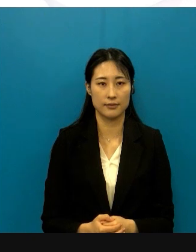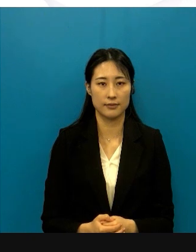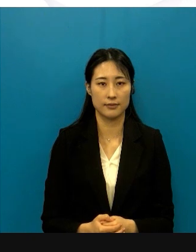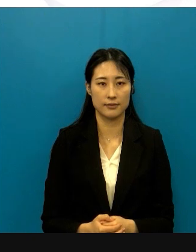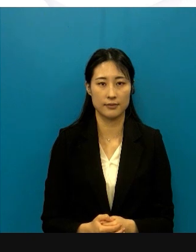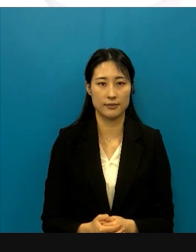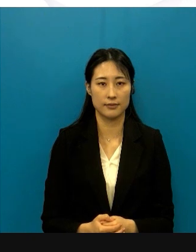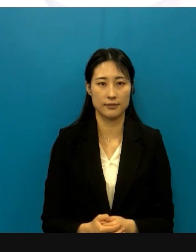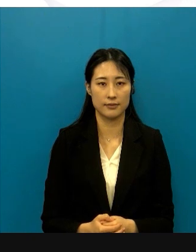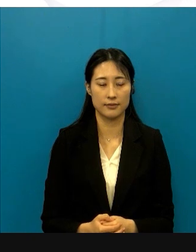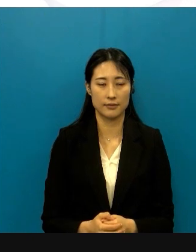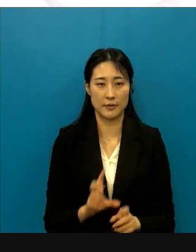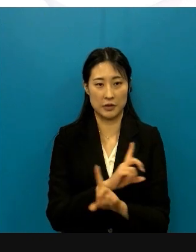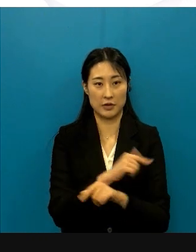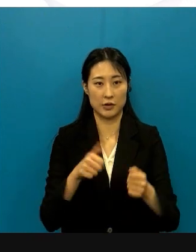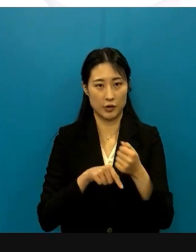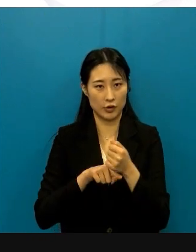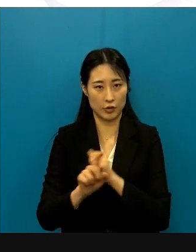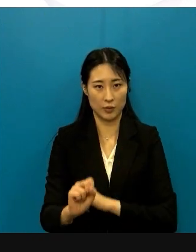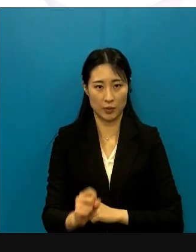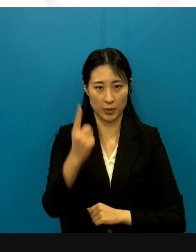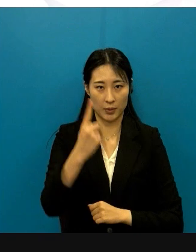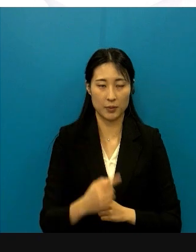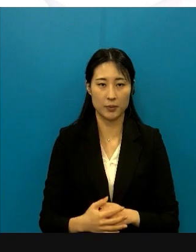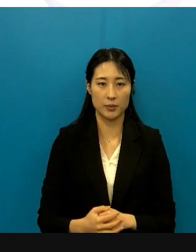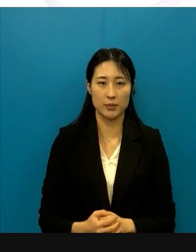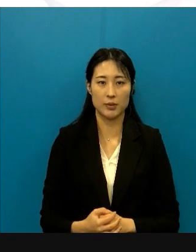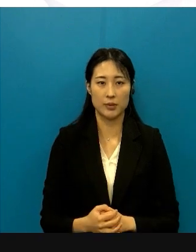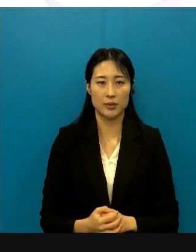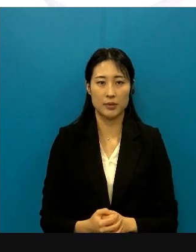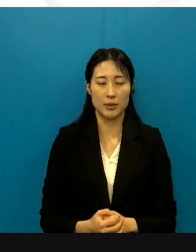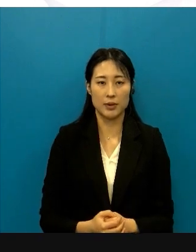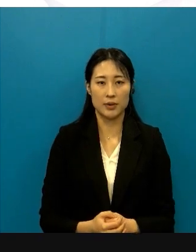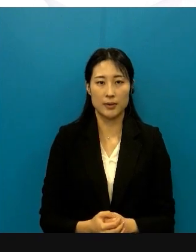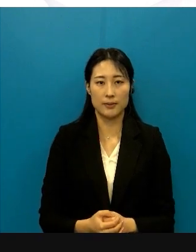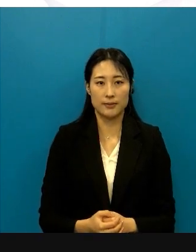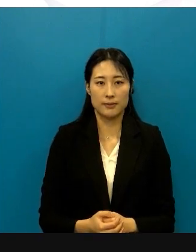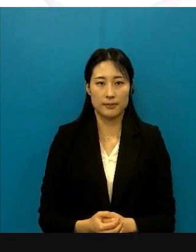of legalization of the suicide. Second is